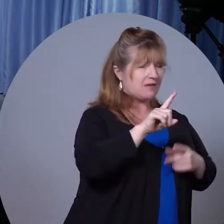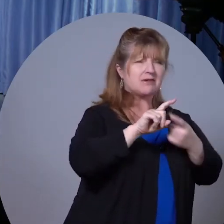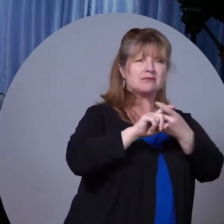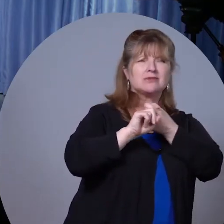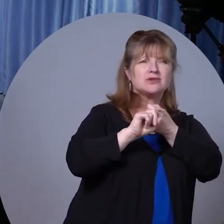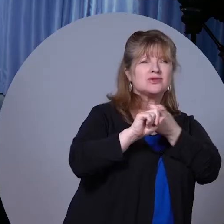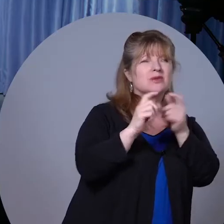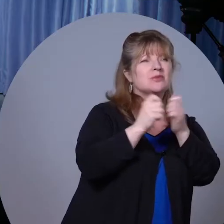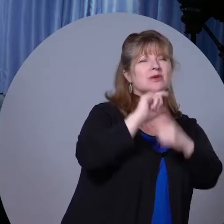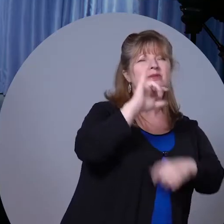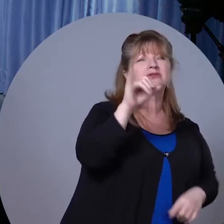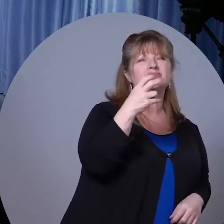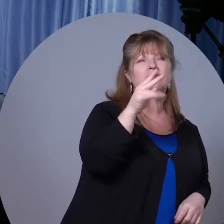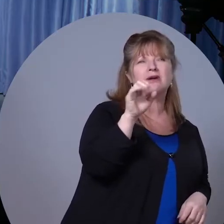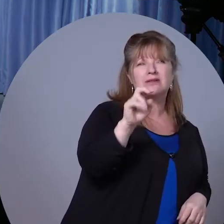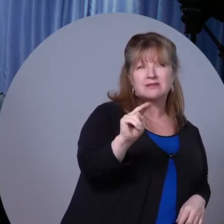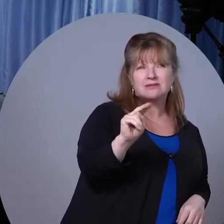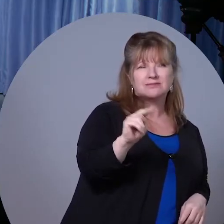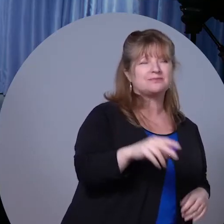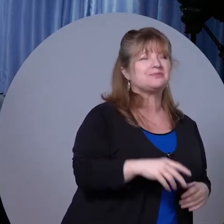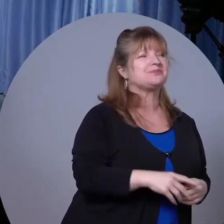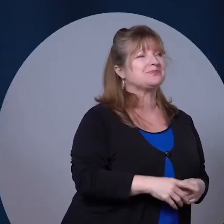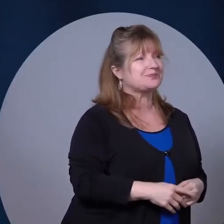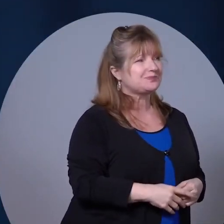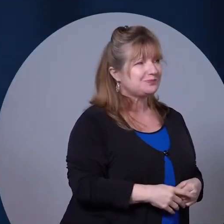Casey has Willie and